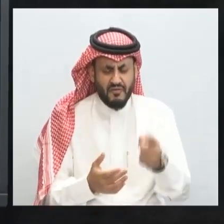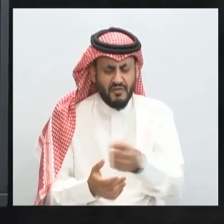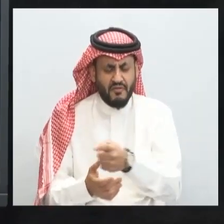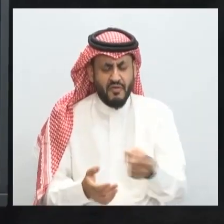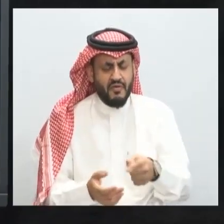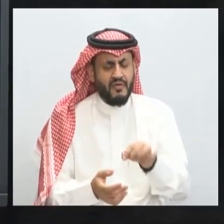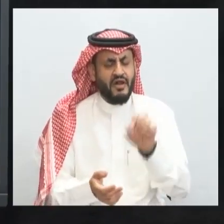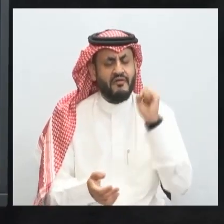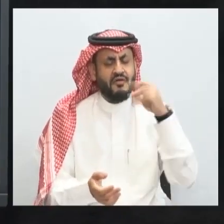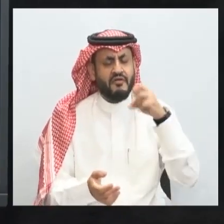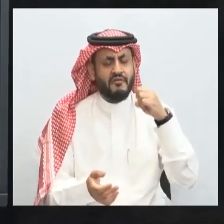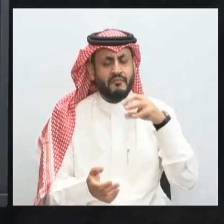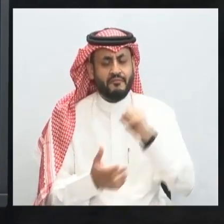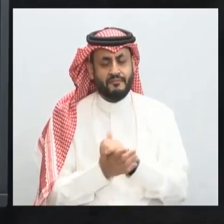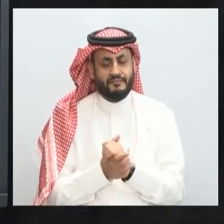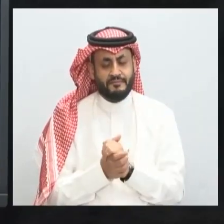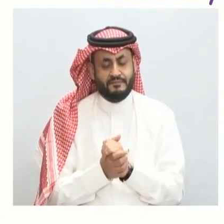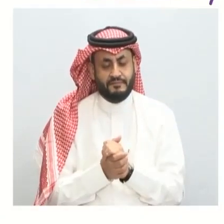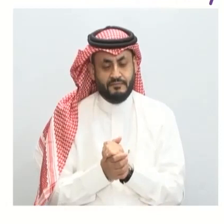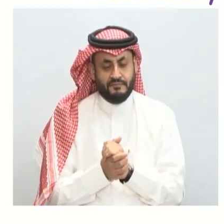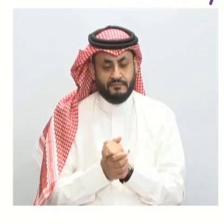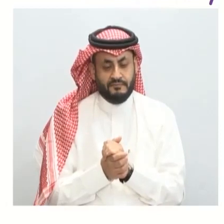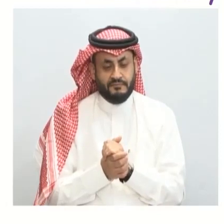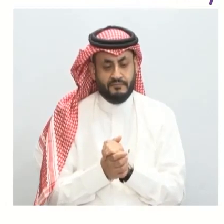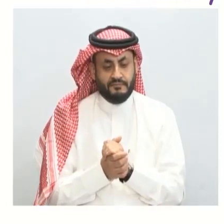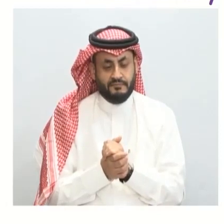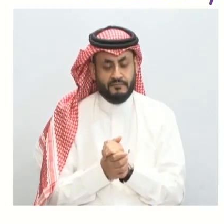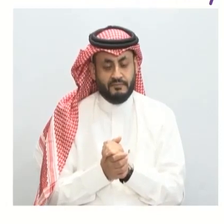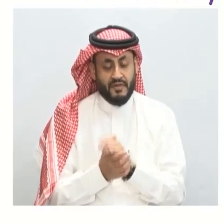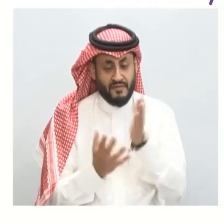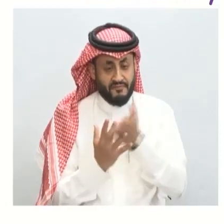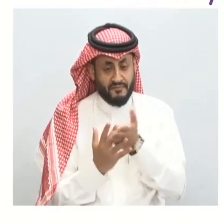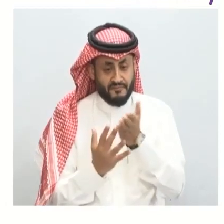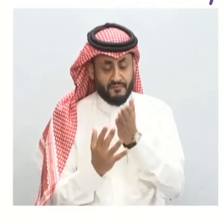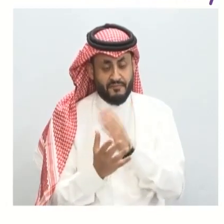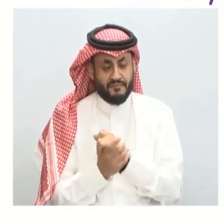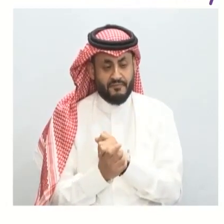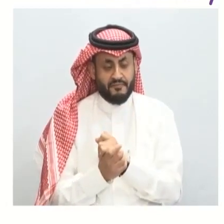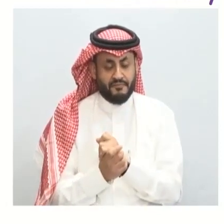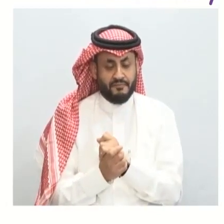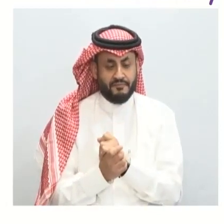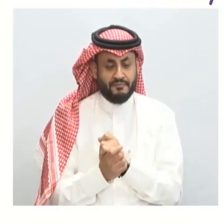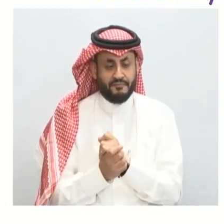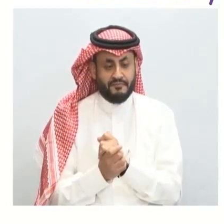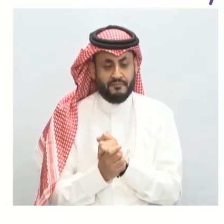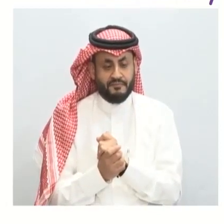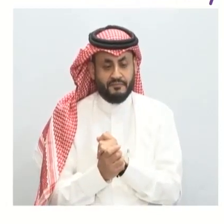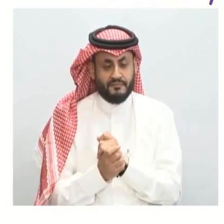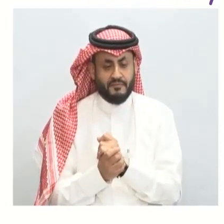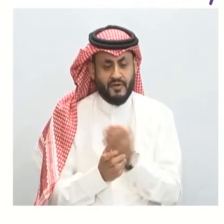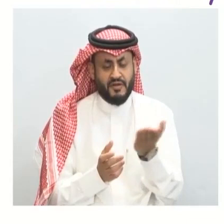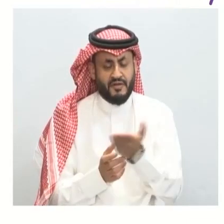the universe and within the stars. So this is going to be the first part. We have here only a small number of stars in the universe have